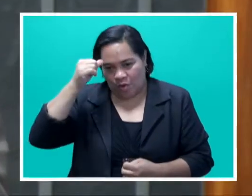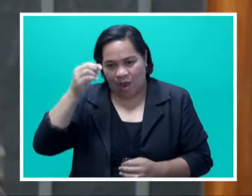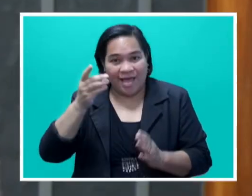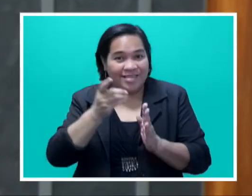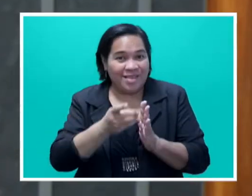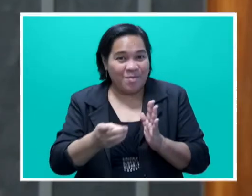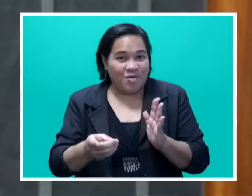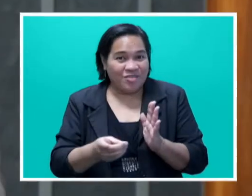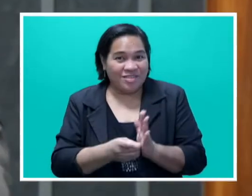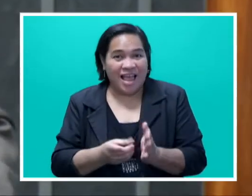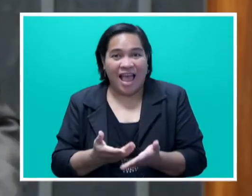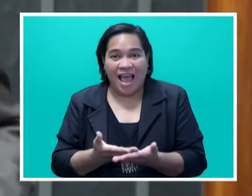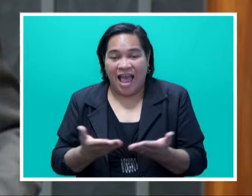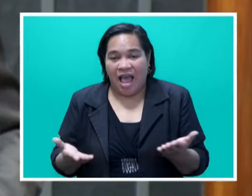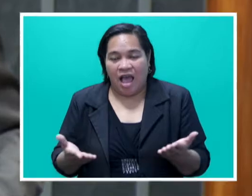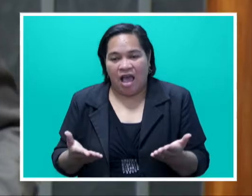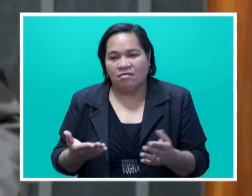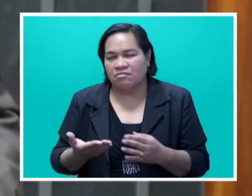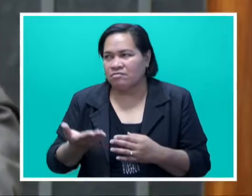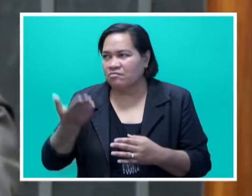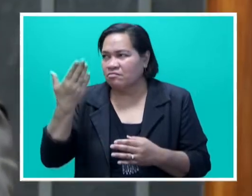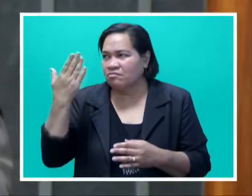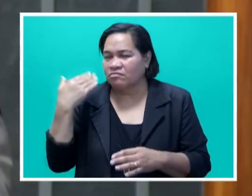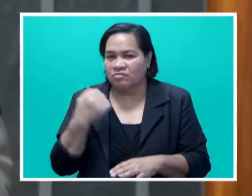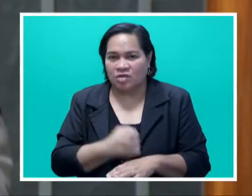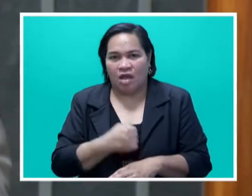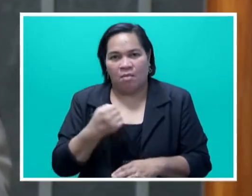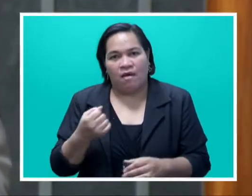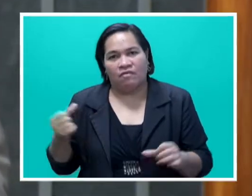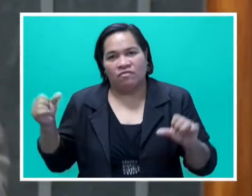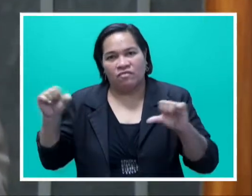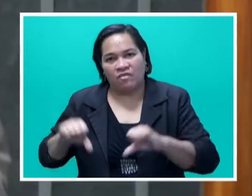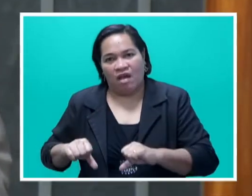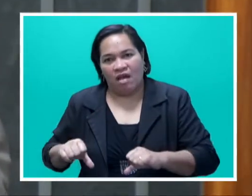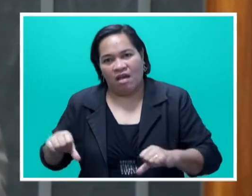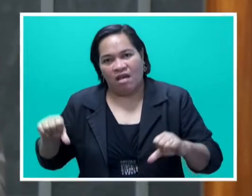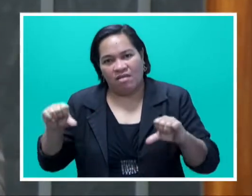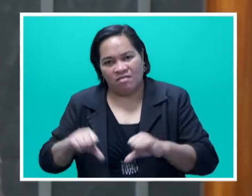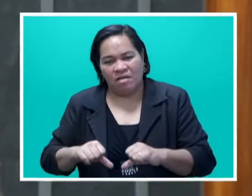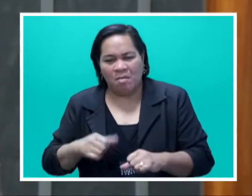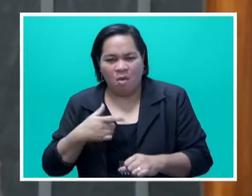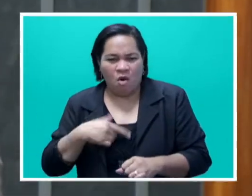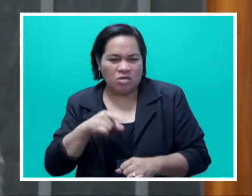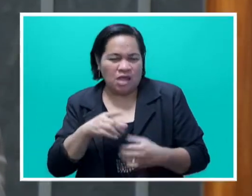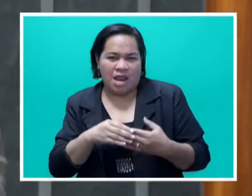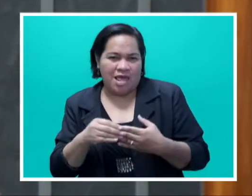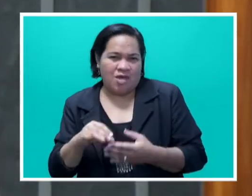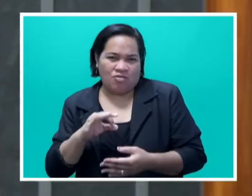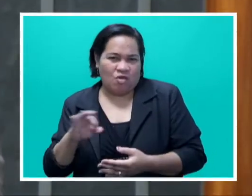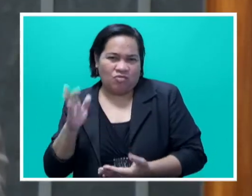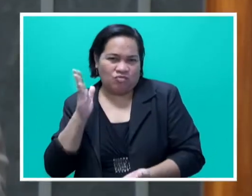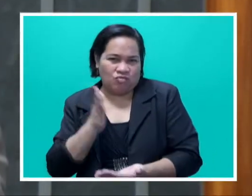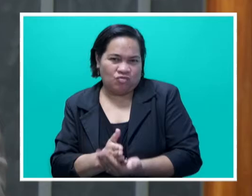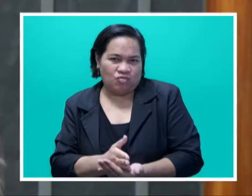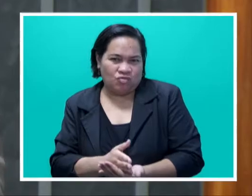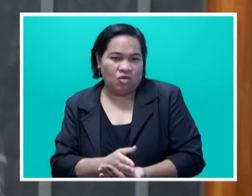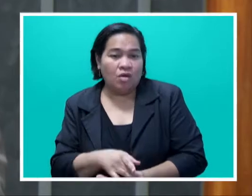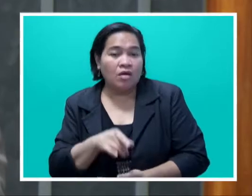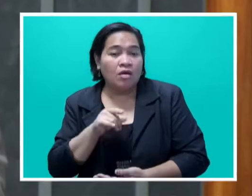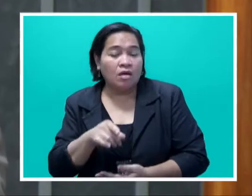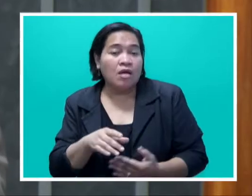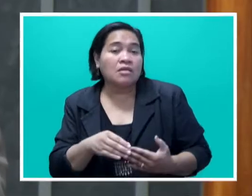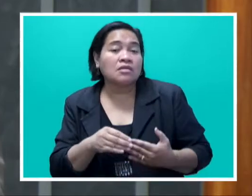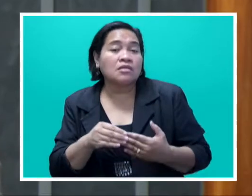democracy has been failed in past by insincere leaders who lack the genuine commitment